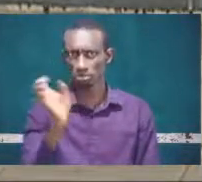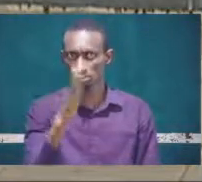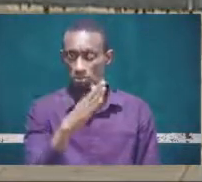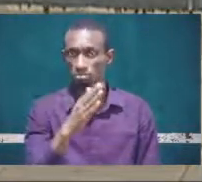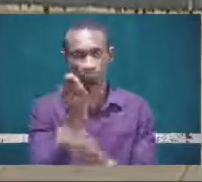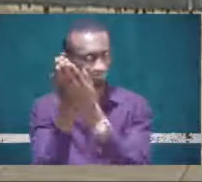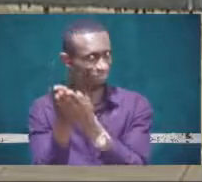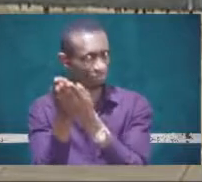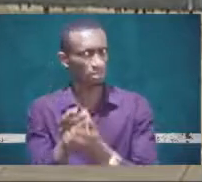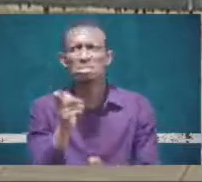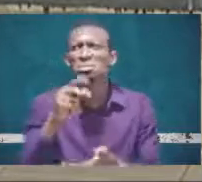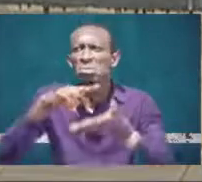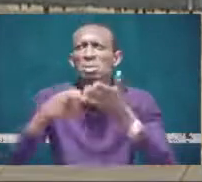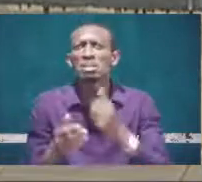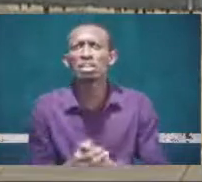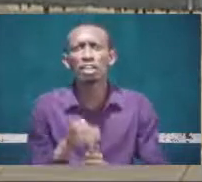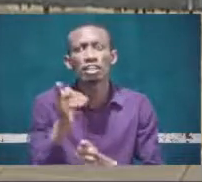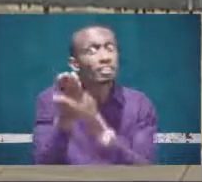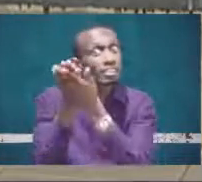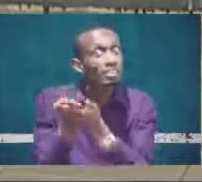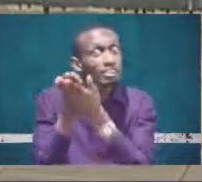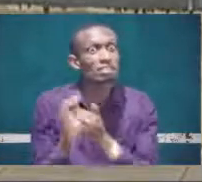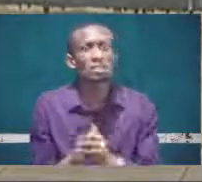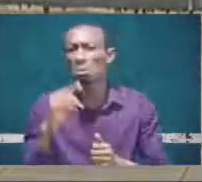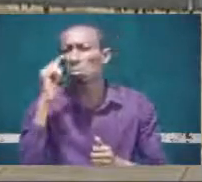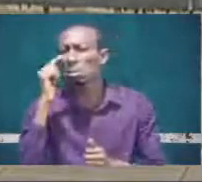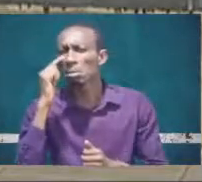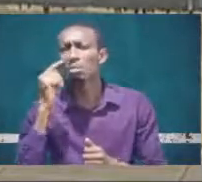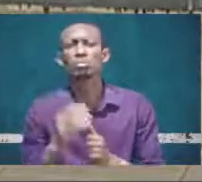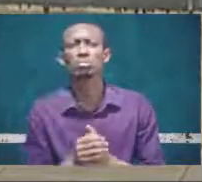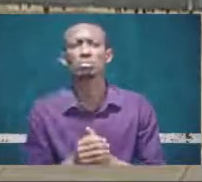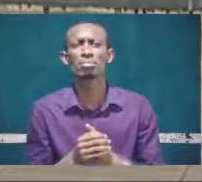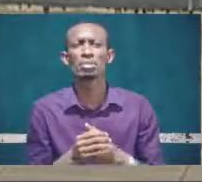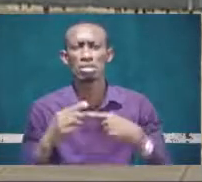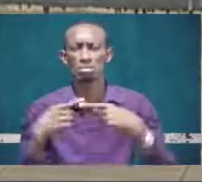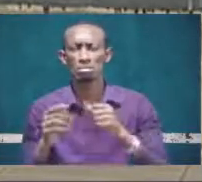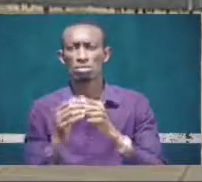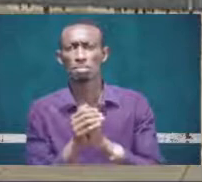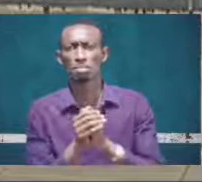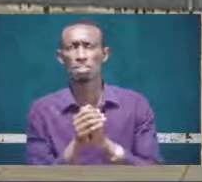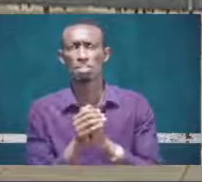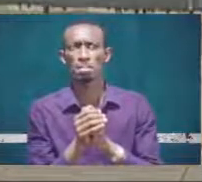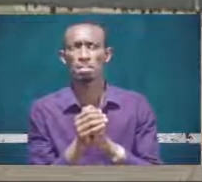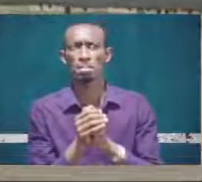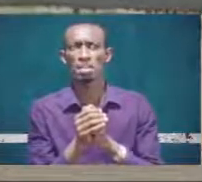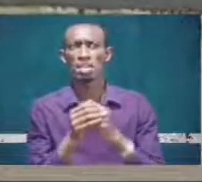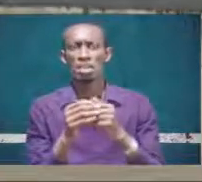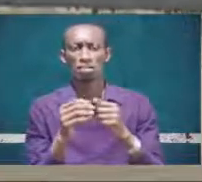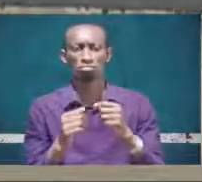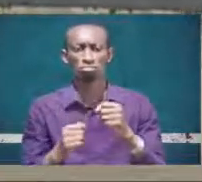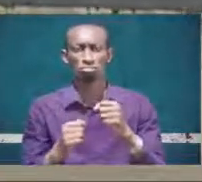demand. So this is demand for substitutes, the demand for substitute goods, goods that serve the same